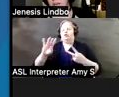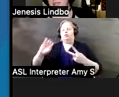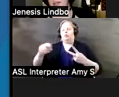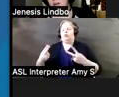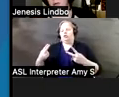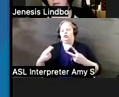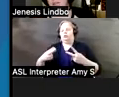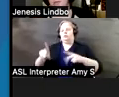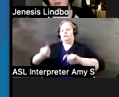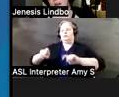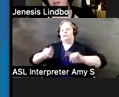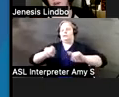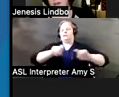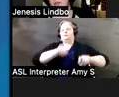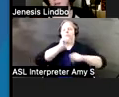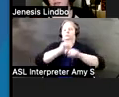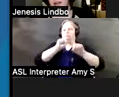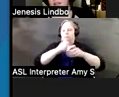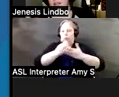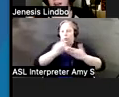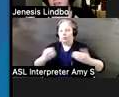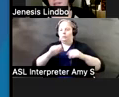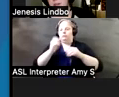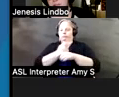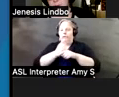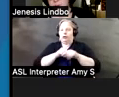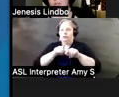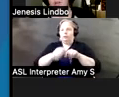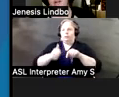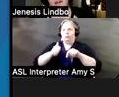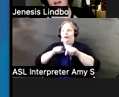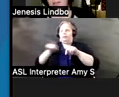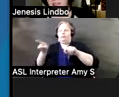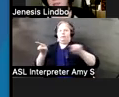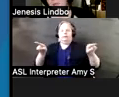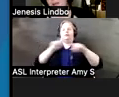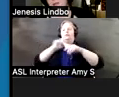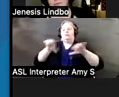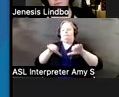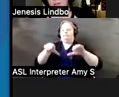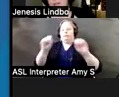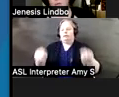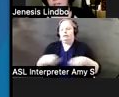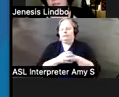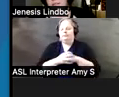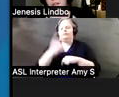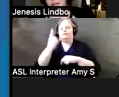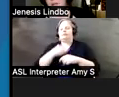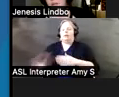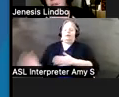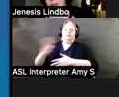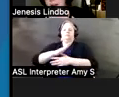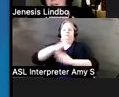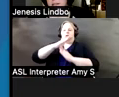So testing that equipment to work on the directional and the activation of a switch. That's one of my first choices when